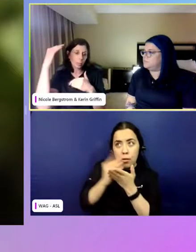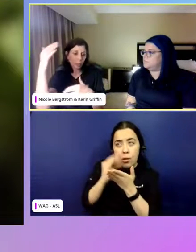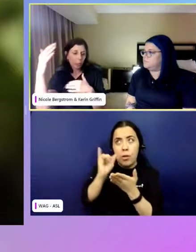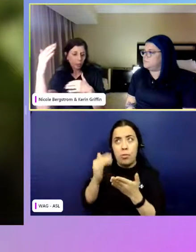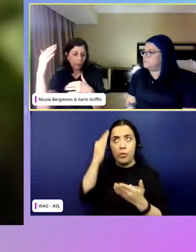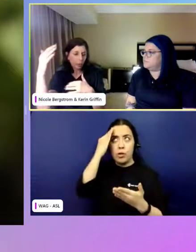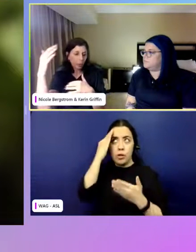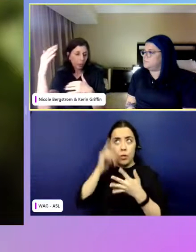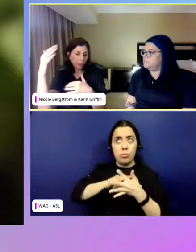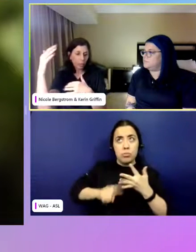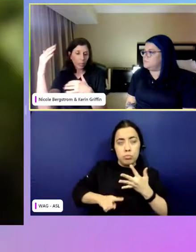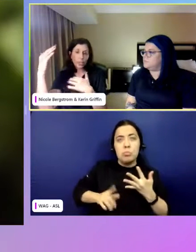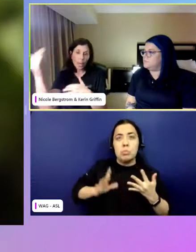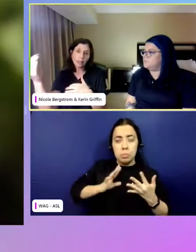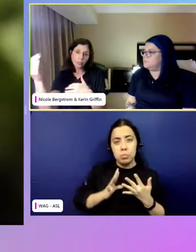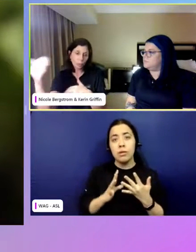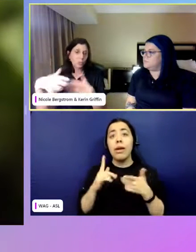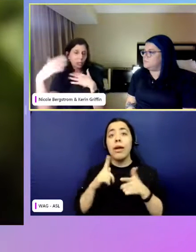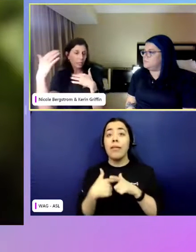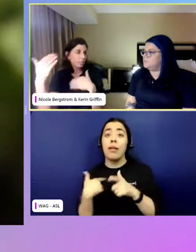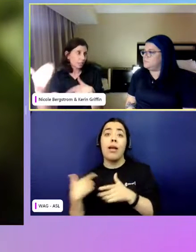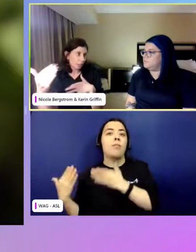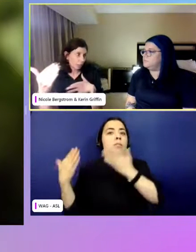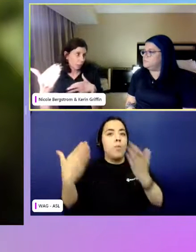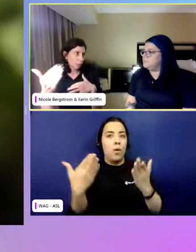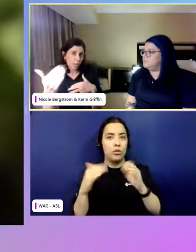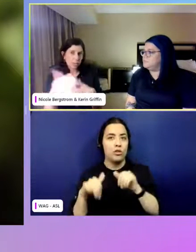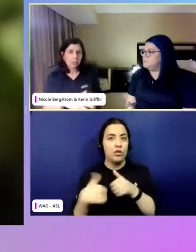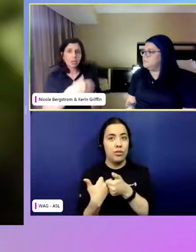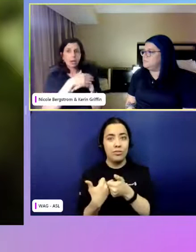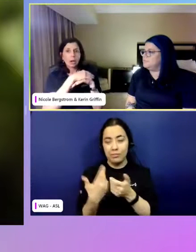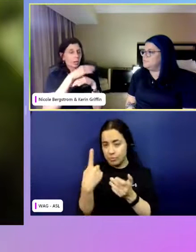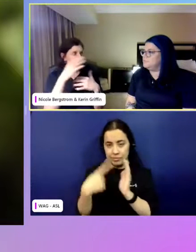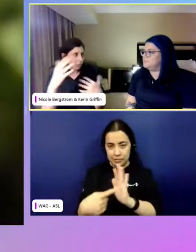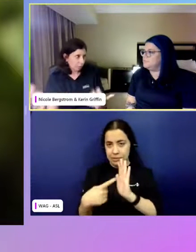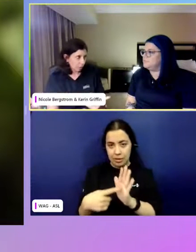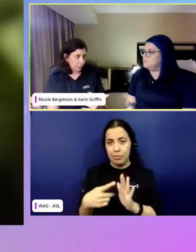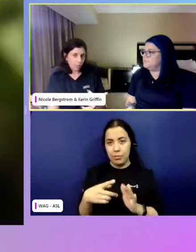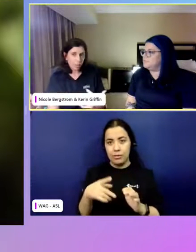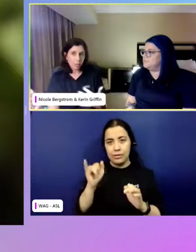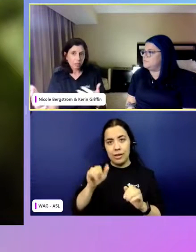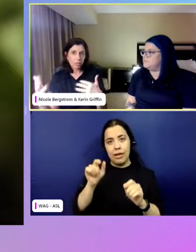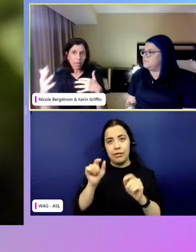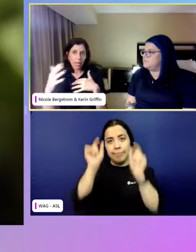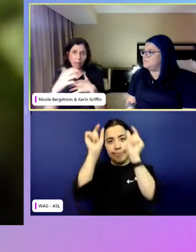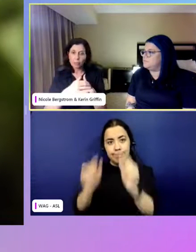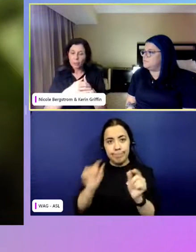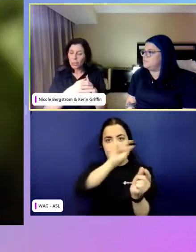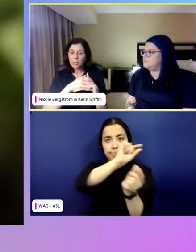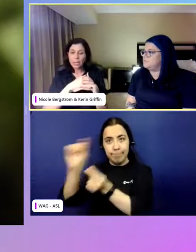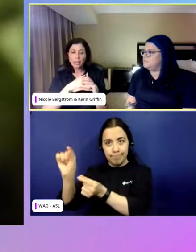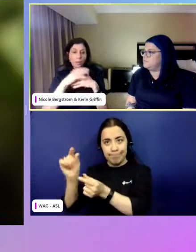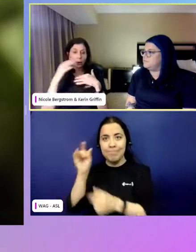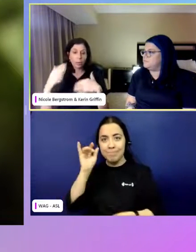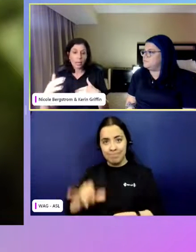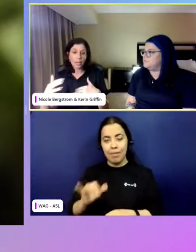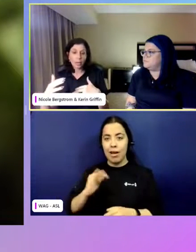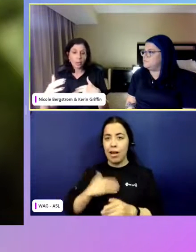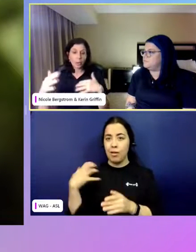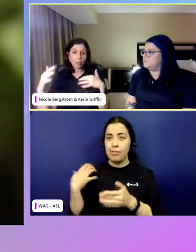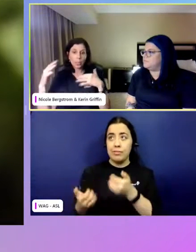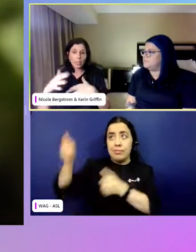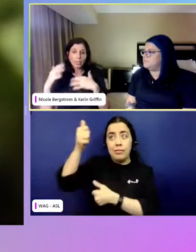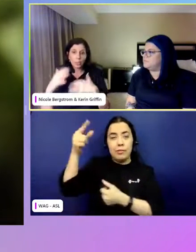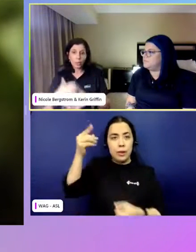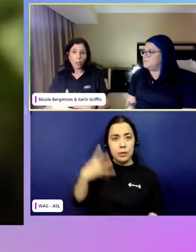is I put up a challenge, which is the tic-tac-toe challenge. Our executives have said,